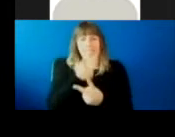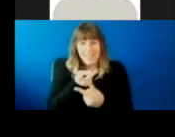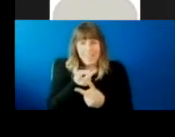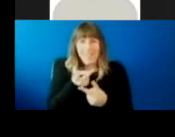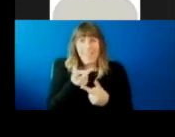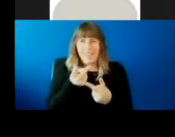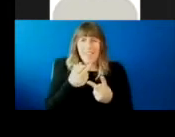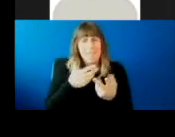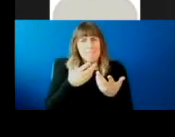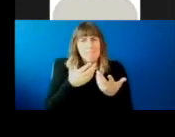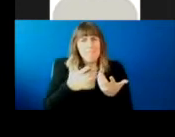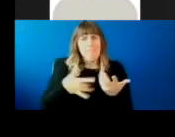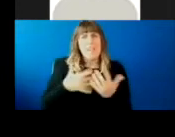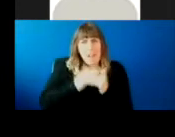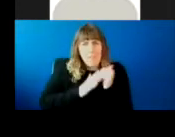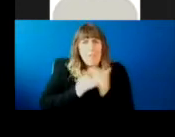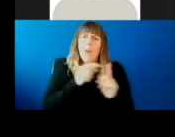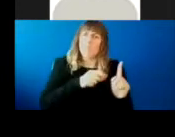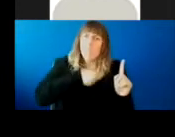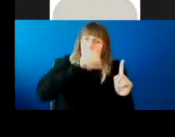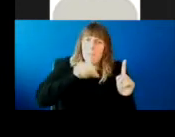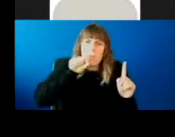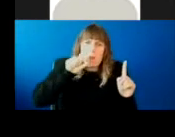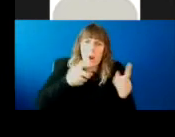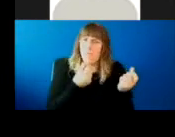go with your instincts too. Start with one.